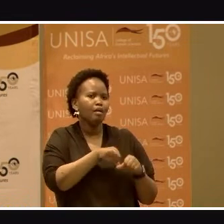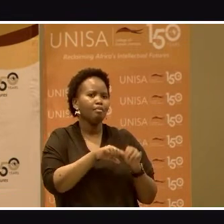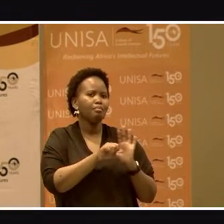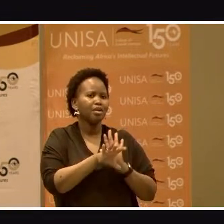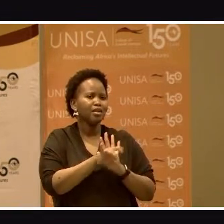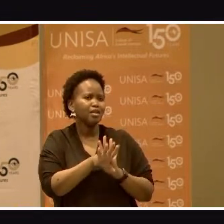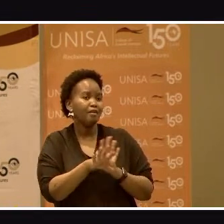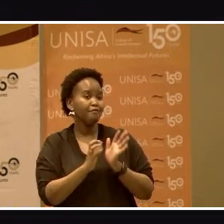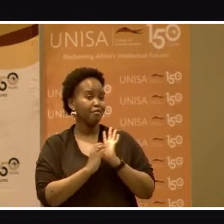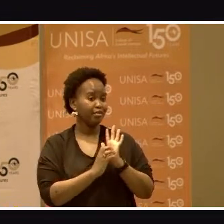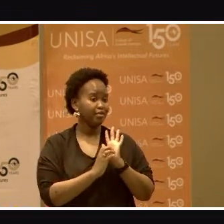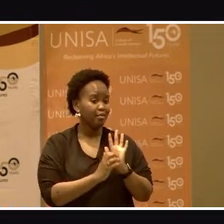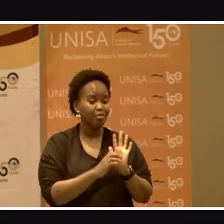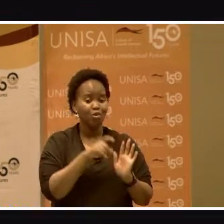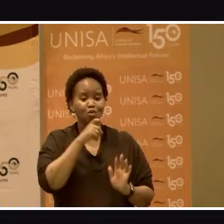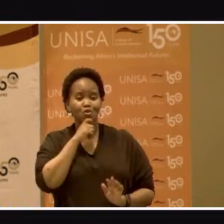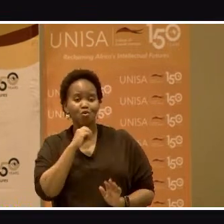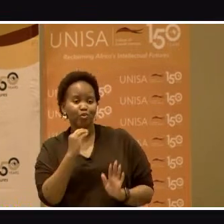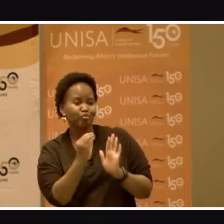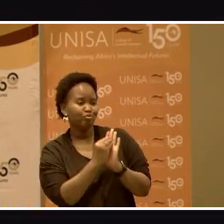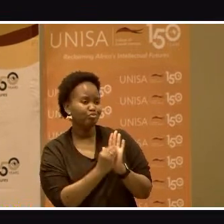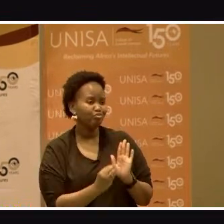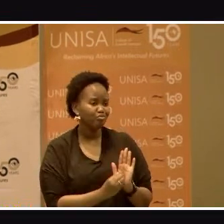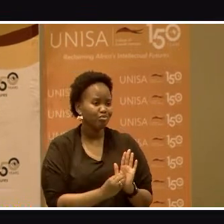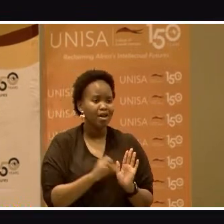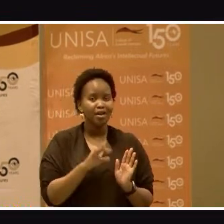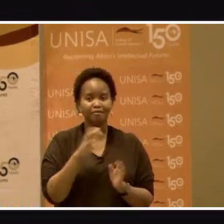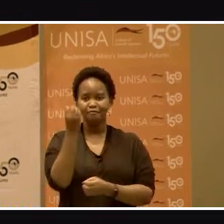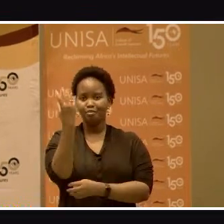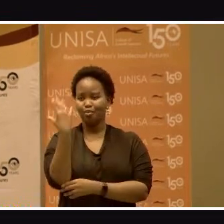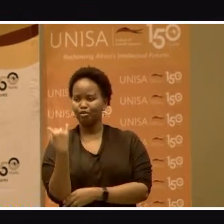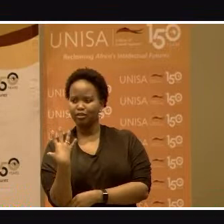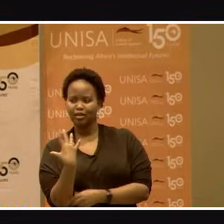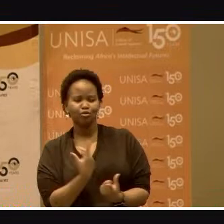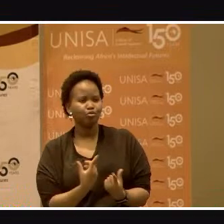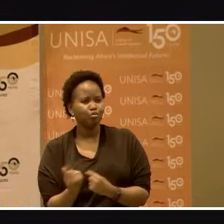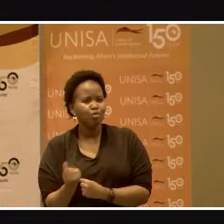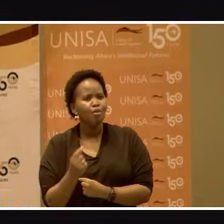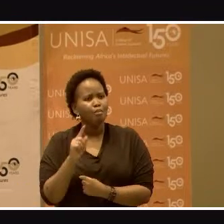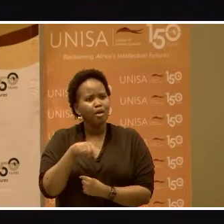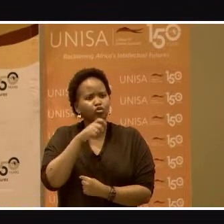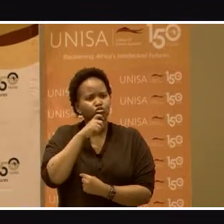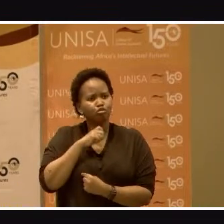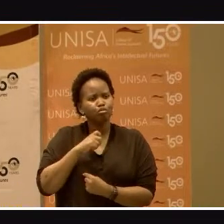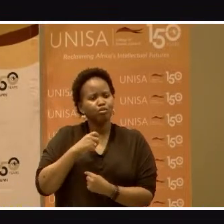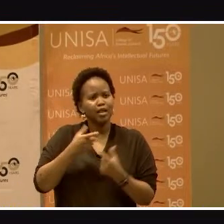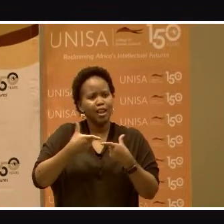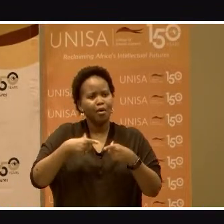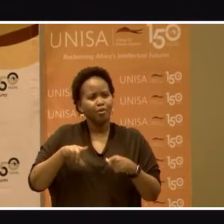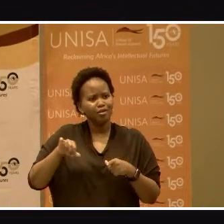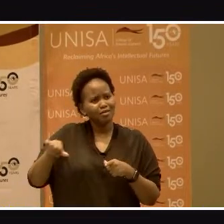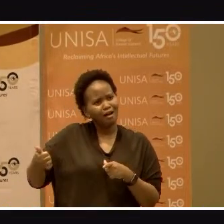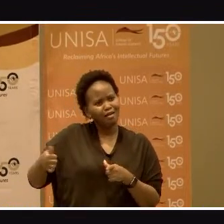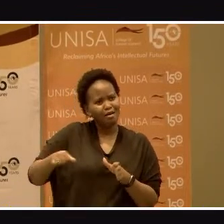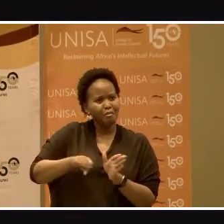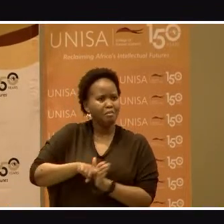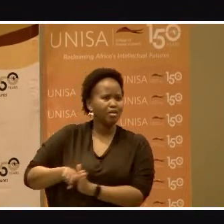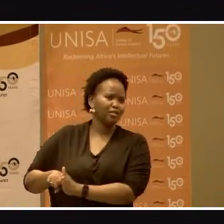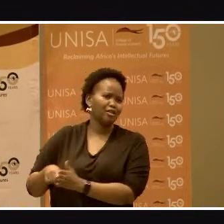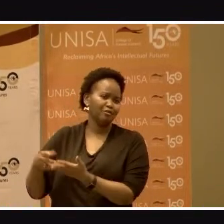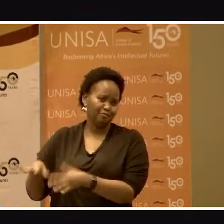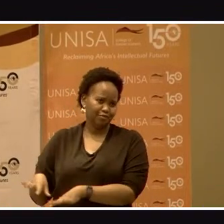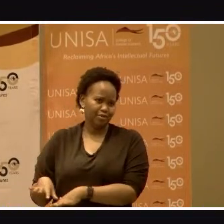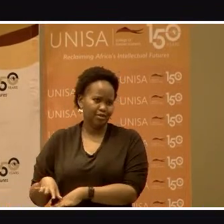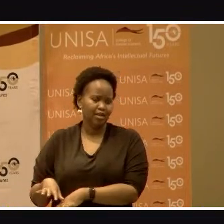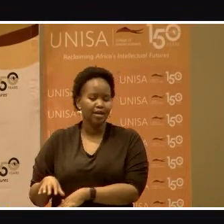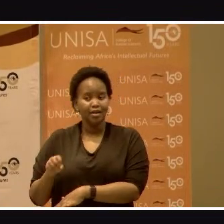election campaigns, posters written in these marginalized languages. But unfortunately, when you see our people